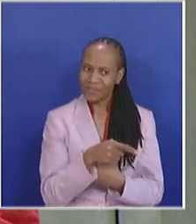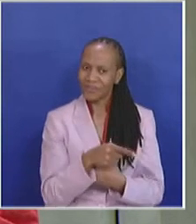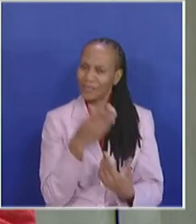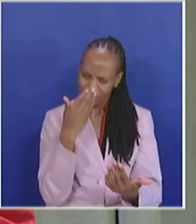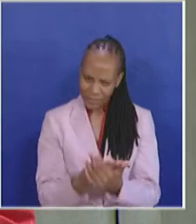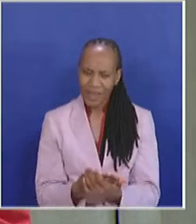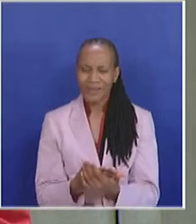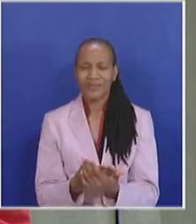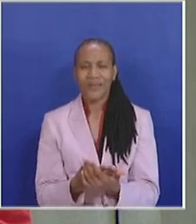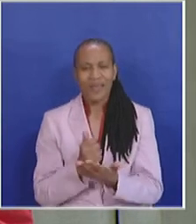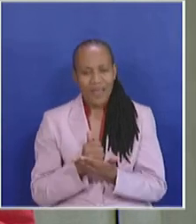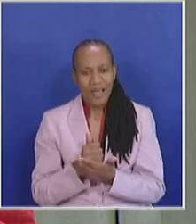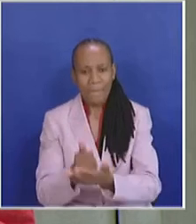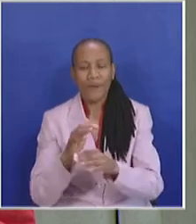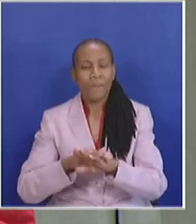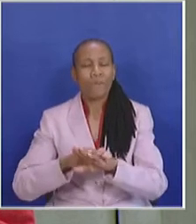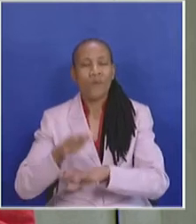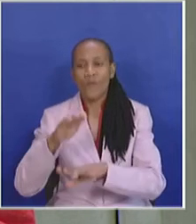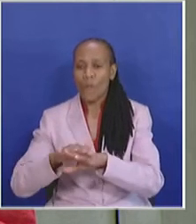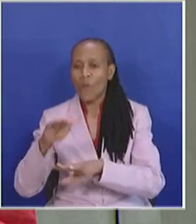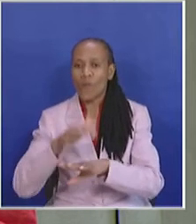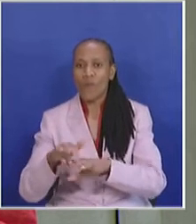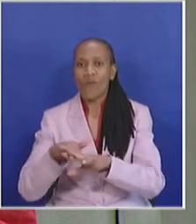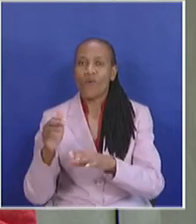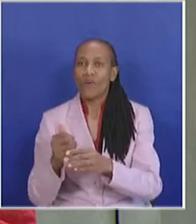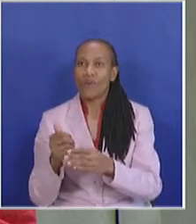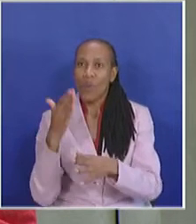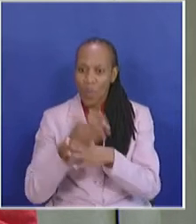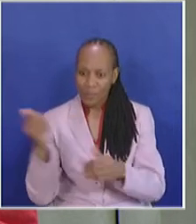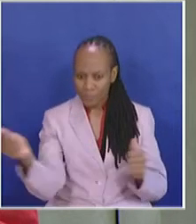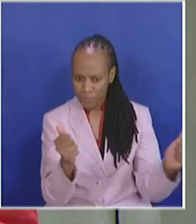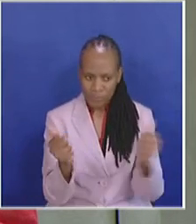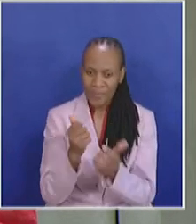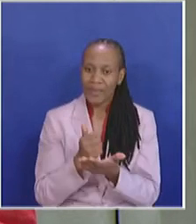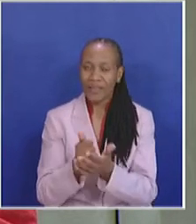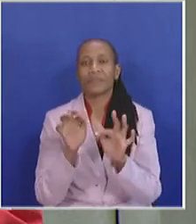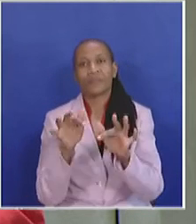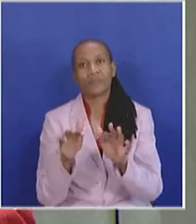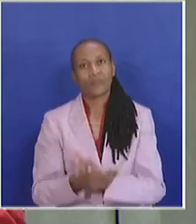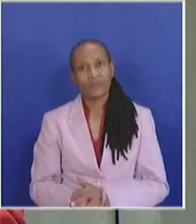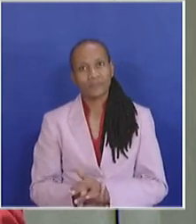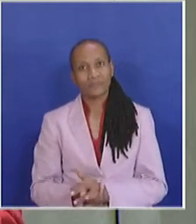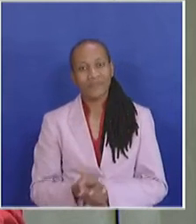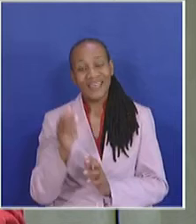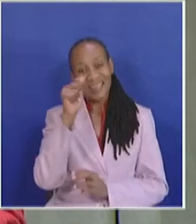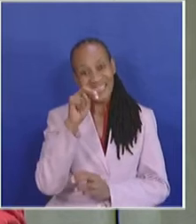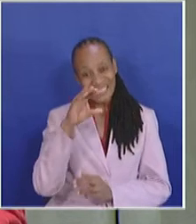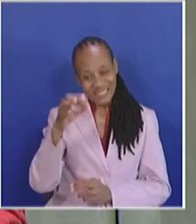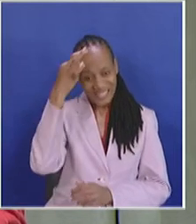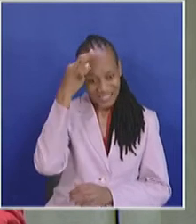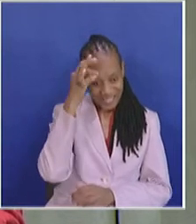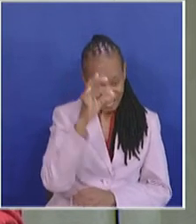Chair, to create more sustainable jobs as well as temporary jobs during harvesting season. The